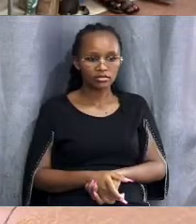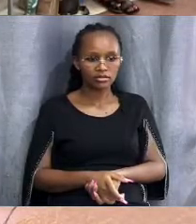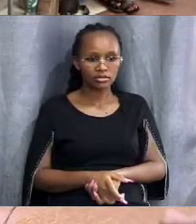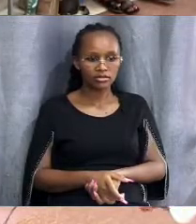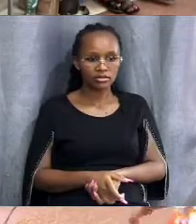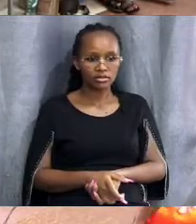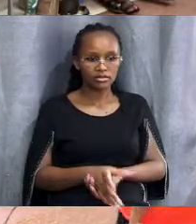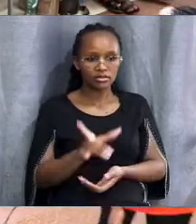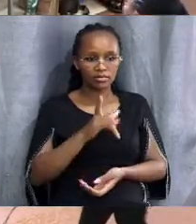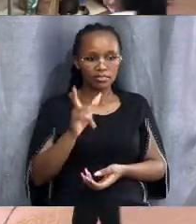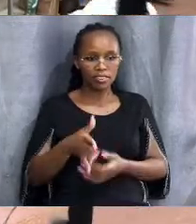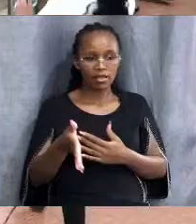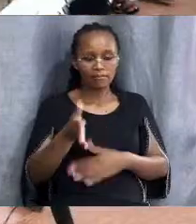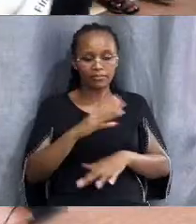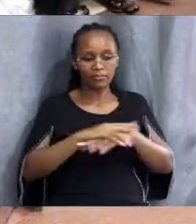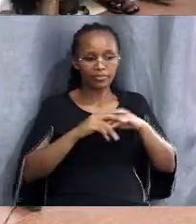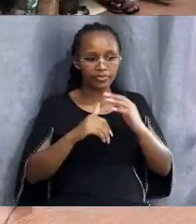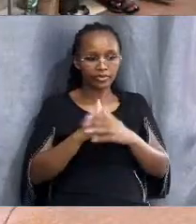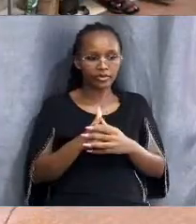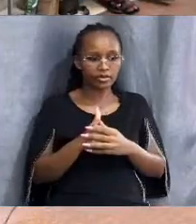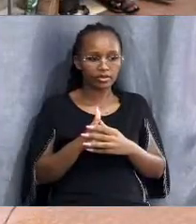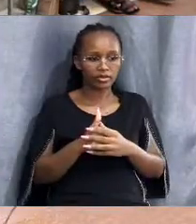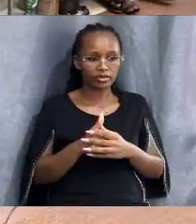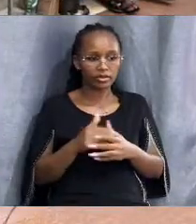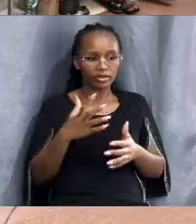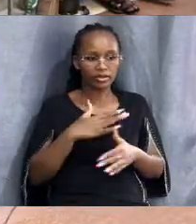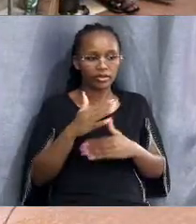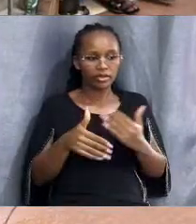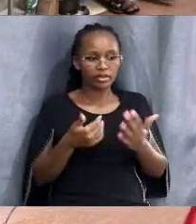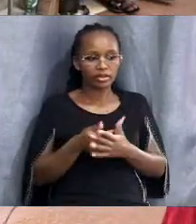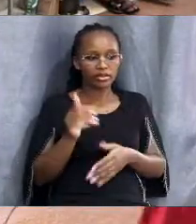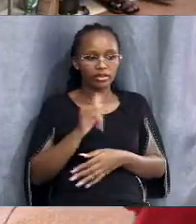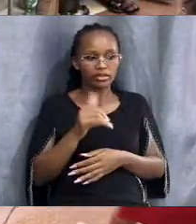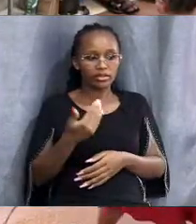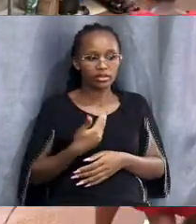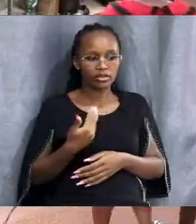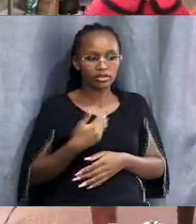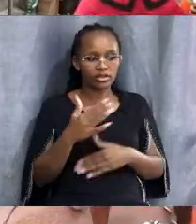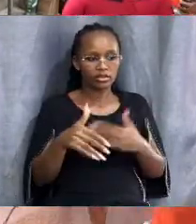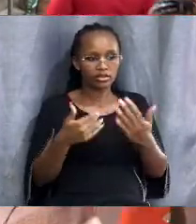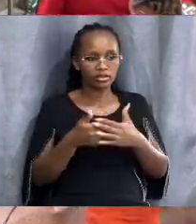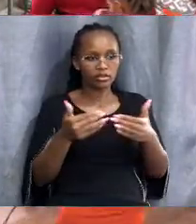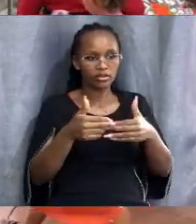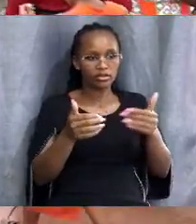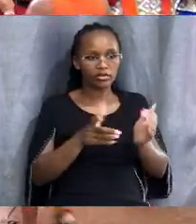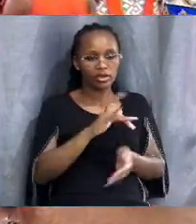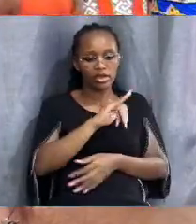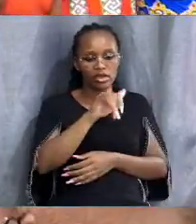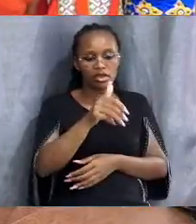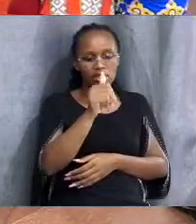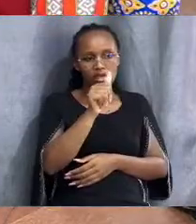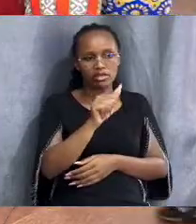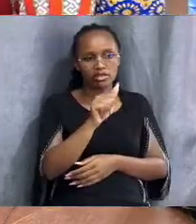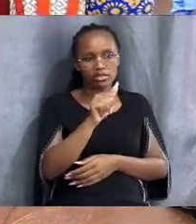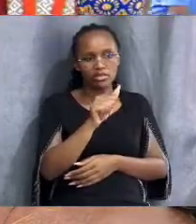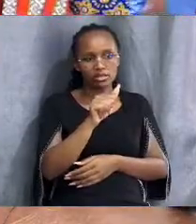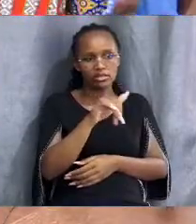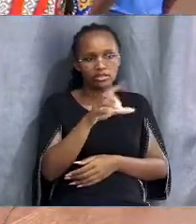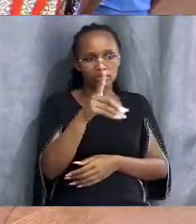Mungu azidi kuwafariji. Naomba ya kwamba nayo familia ya Jaden